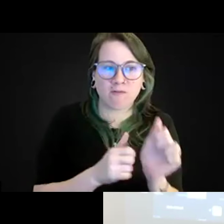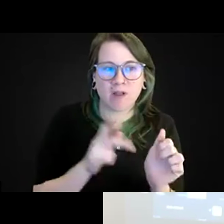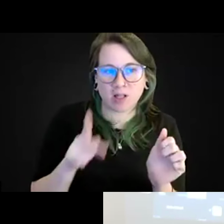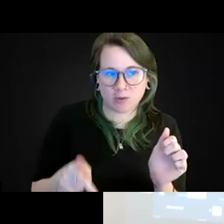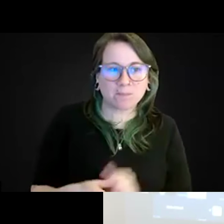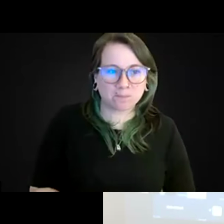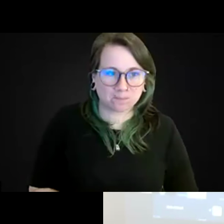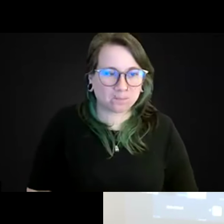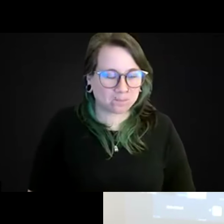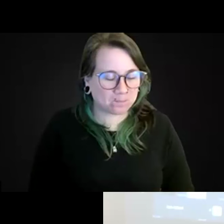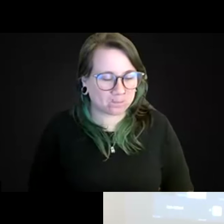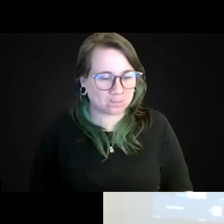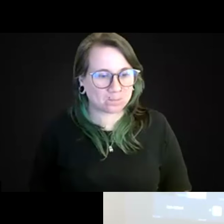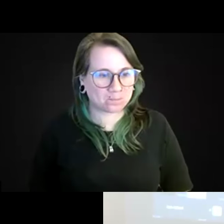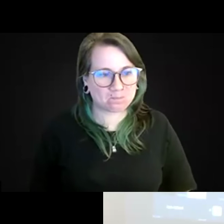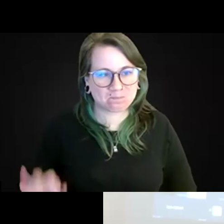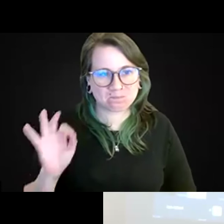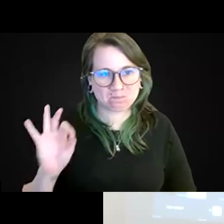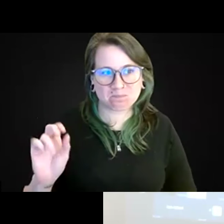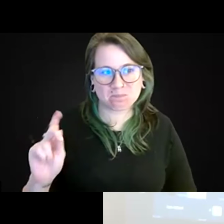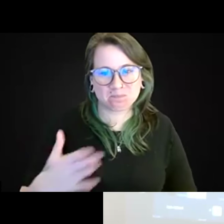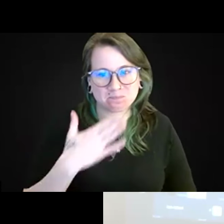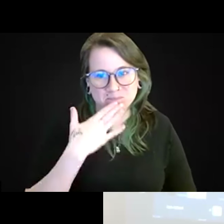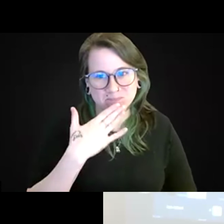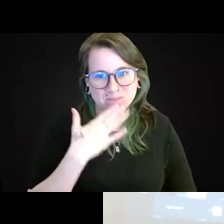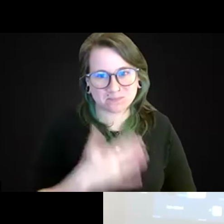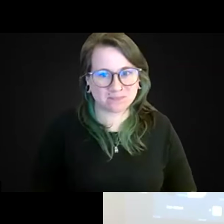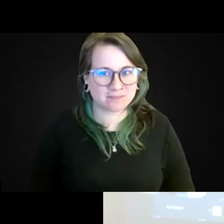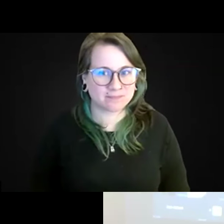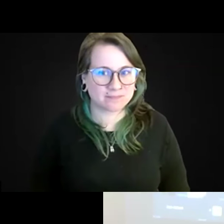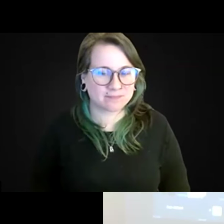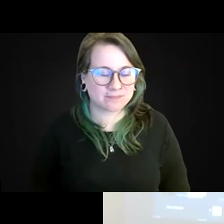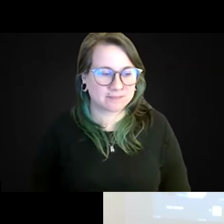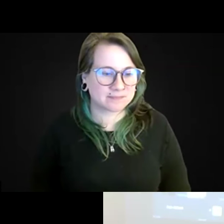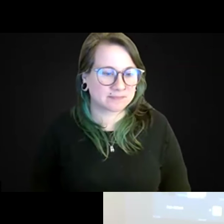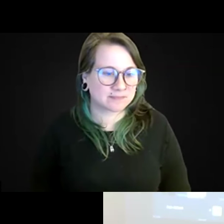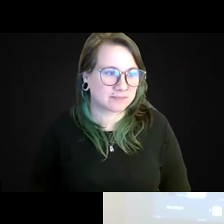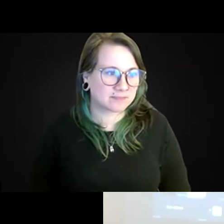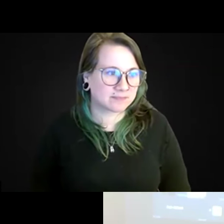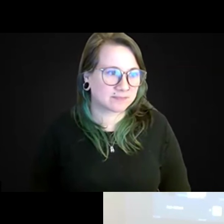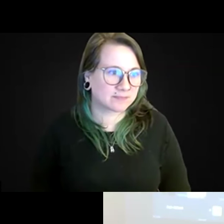that way. Okay, perfect. Thank you. All right, perfect.